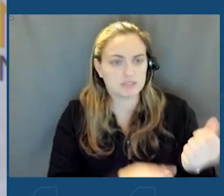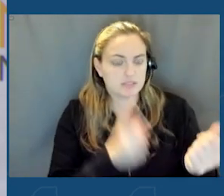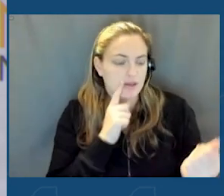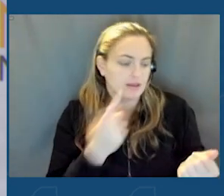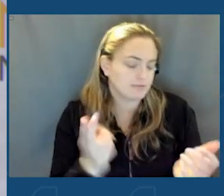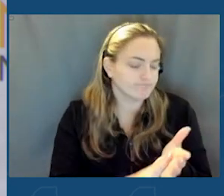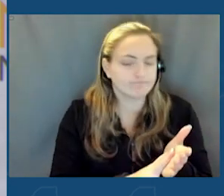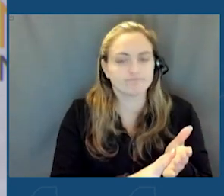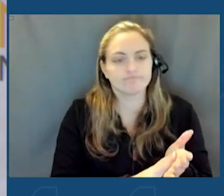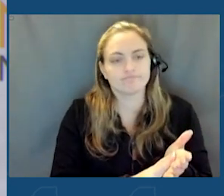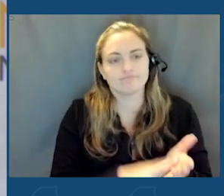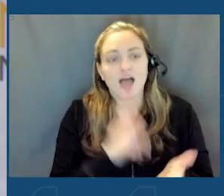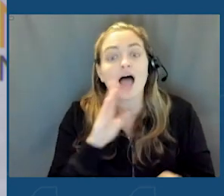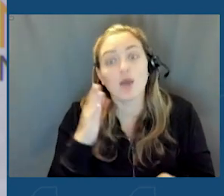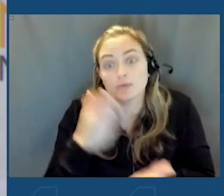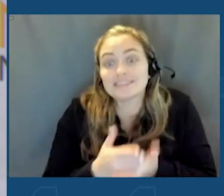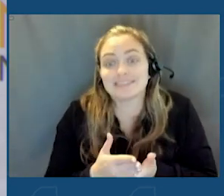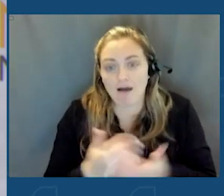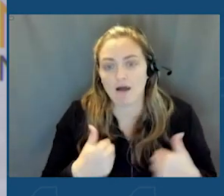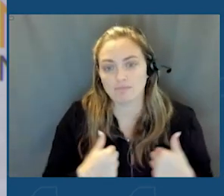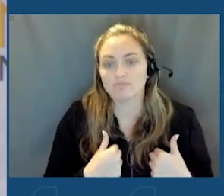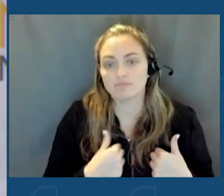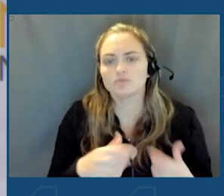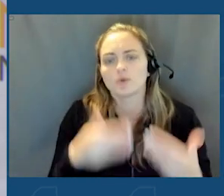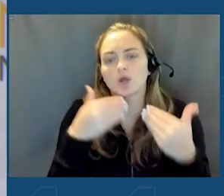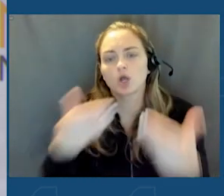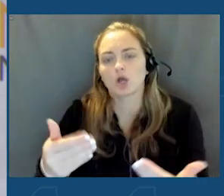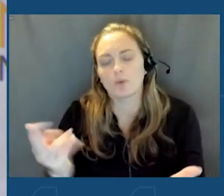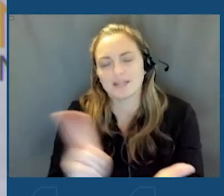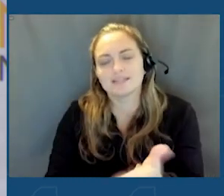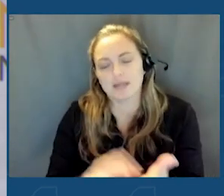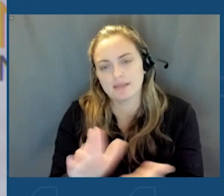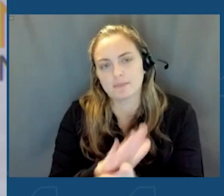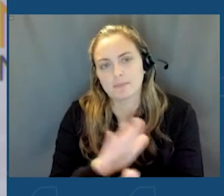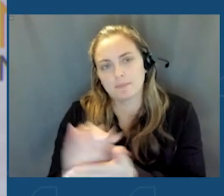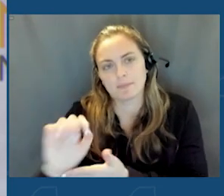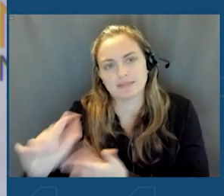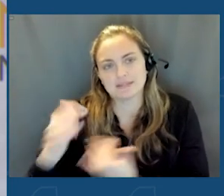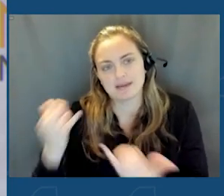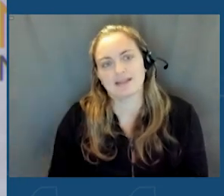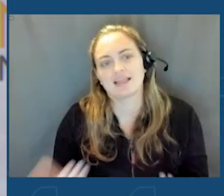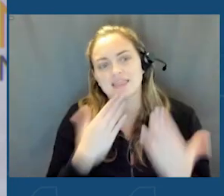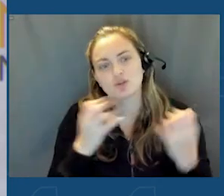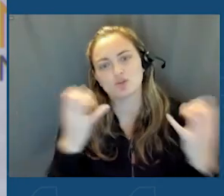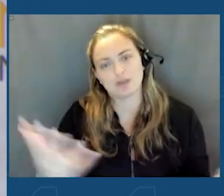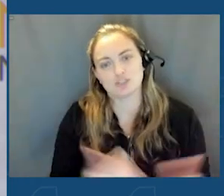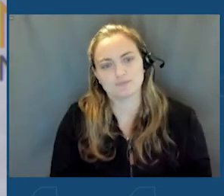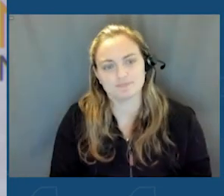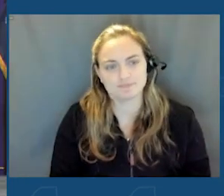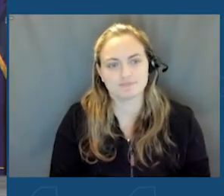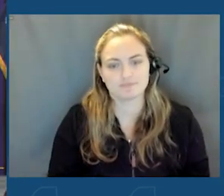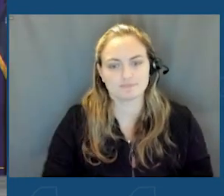So I will stop there so that we can go on ahead and make sure that that happens. Thank you so much for letting me speak with you today.